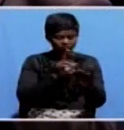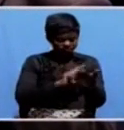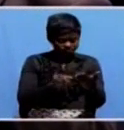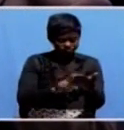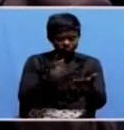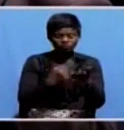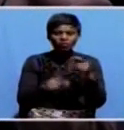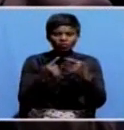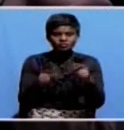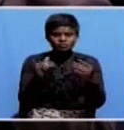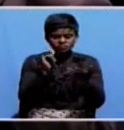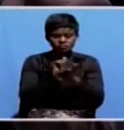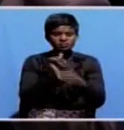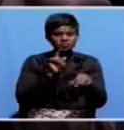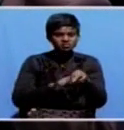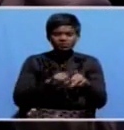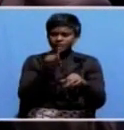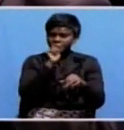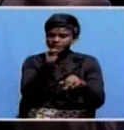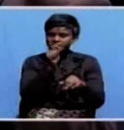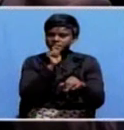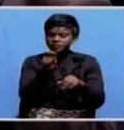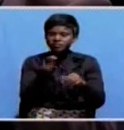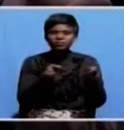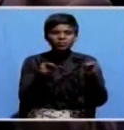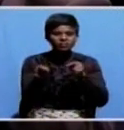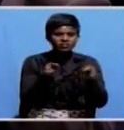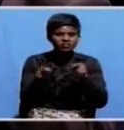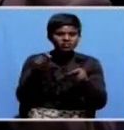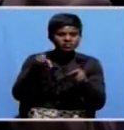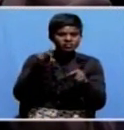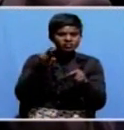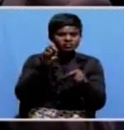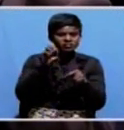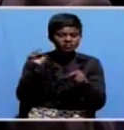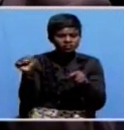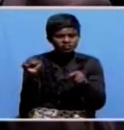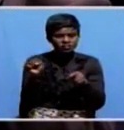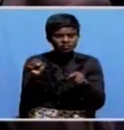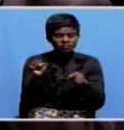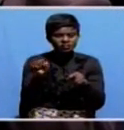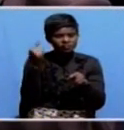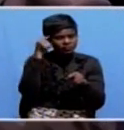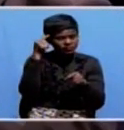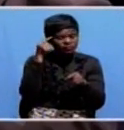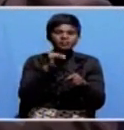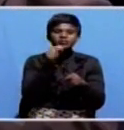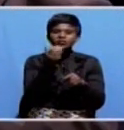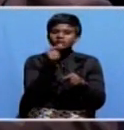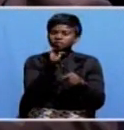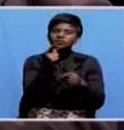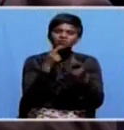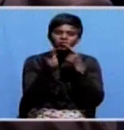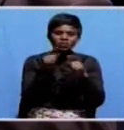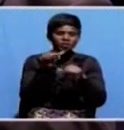that time, the press was controlled. If the government didn't want you to talk about a corrupt